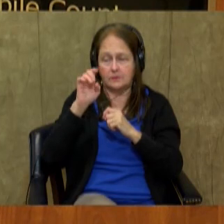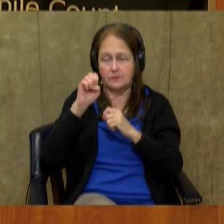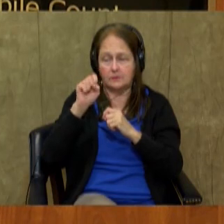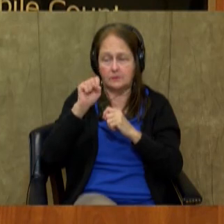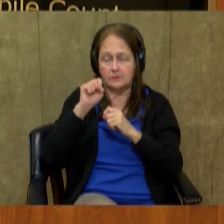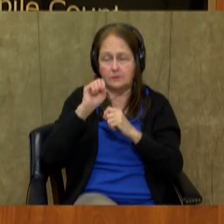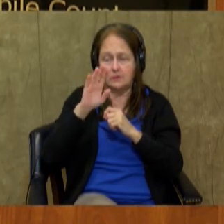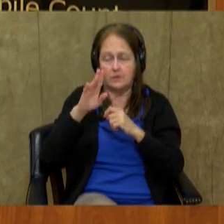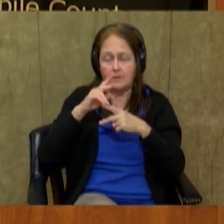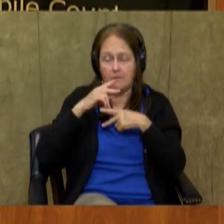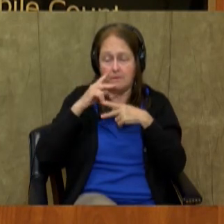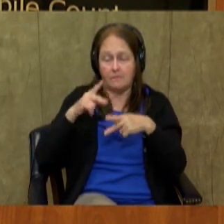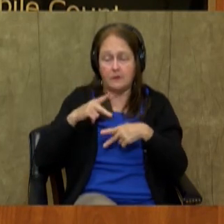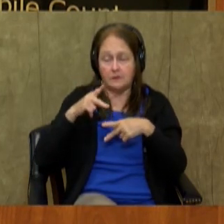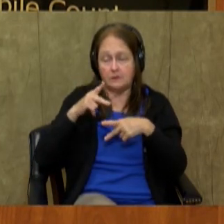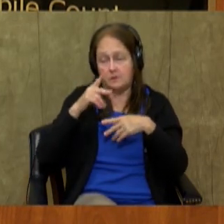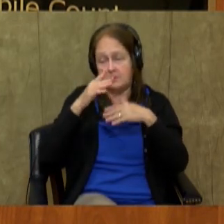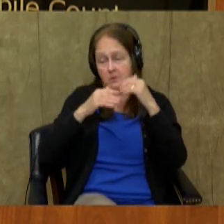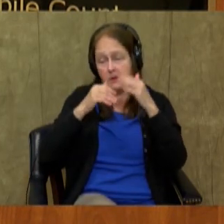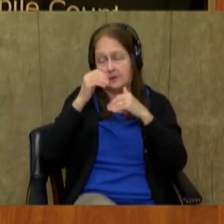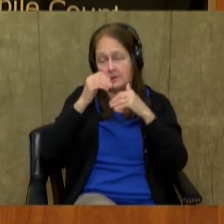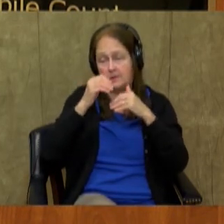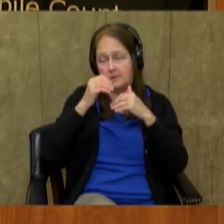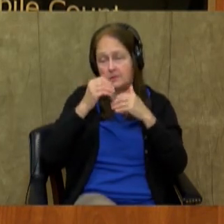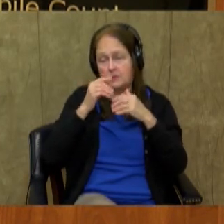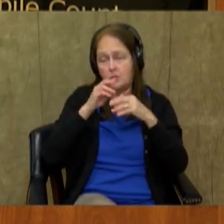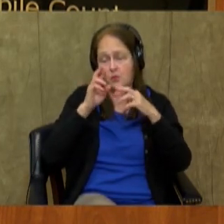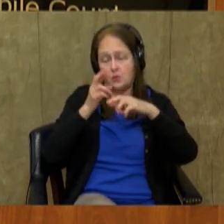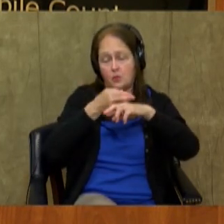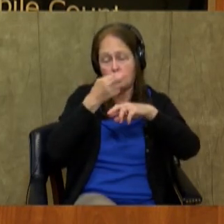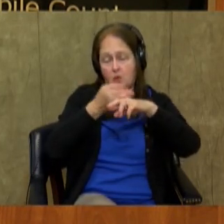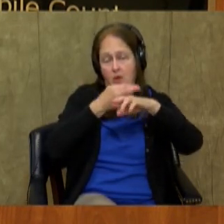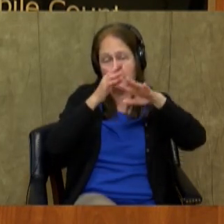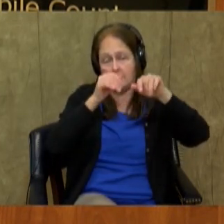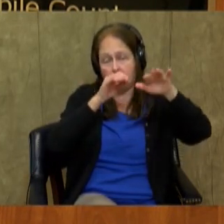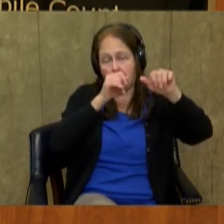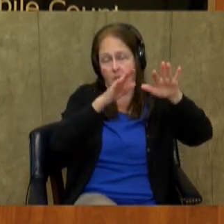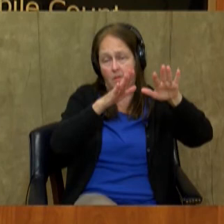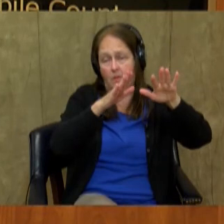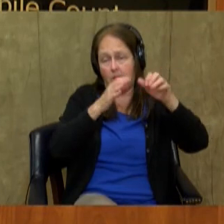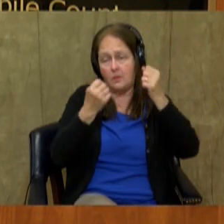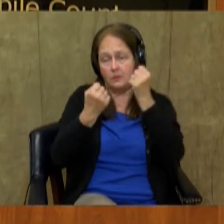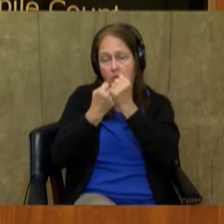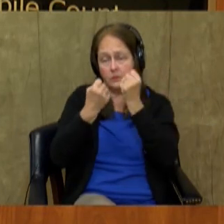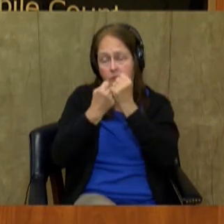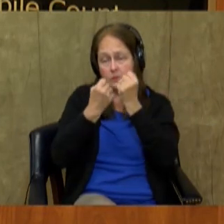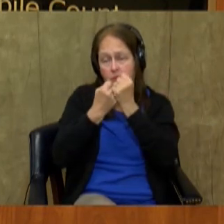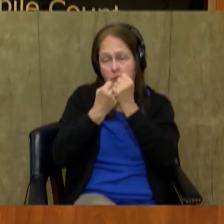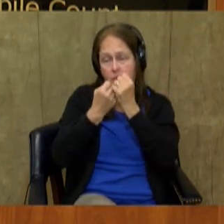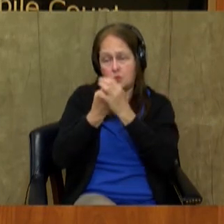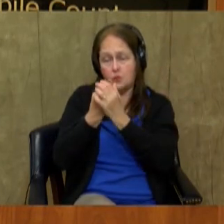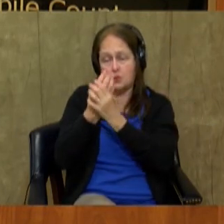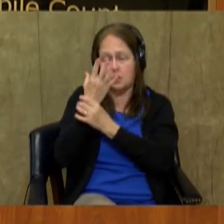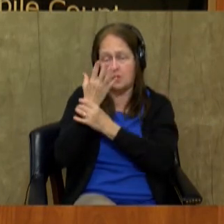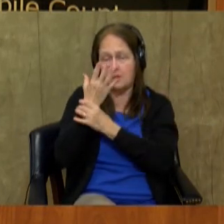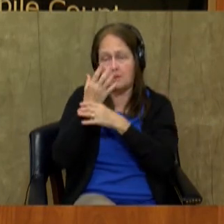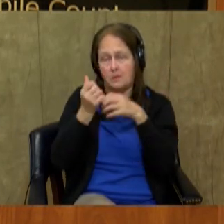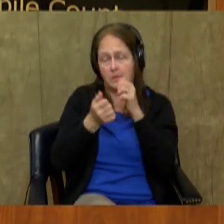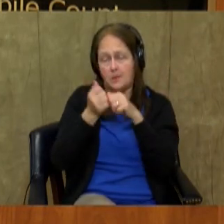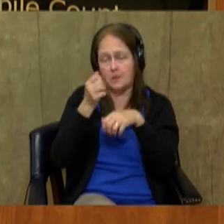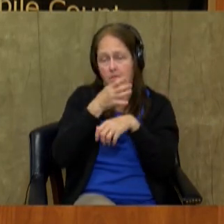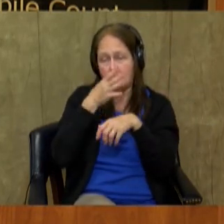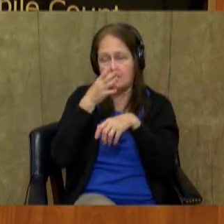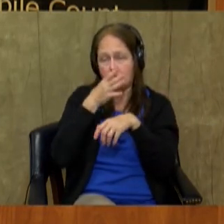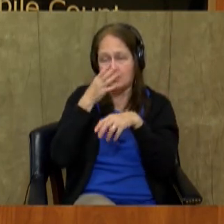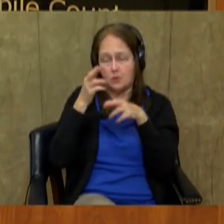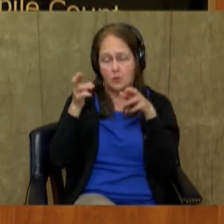what the physical geography has given them. And also the humid and tropical climate here supports a long growing season. So most of the farming is done in